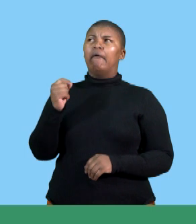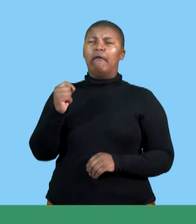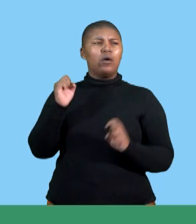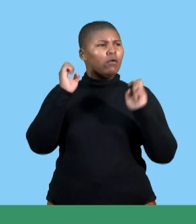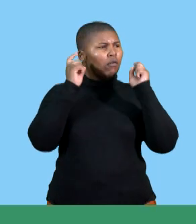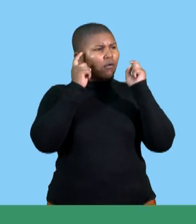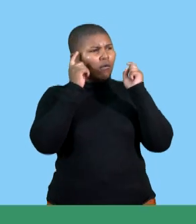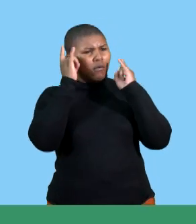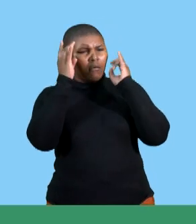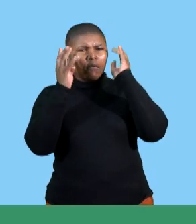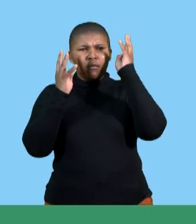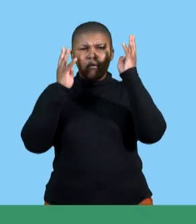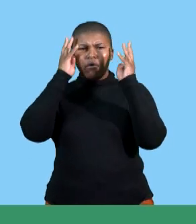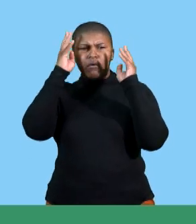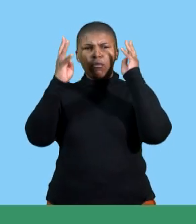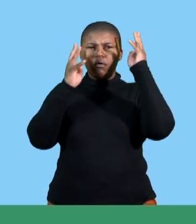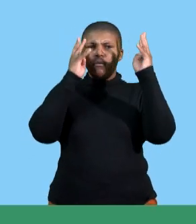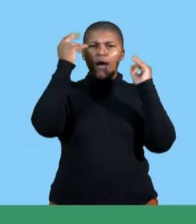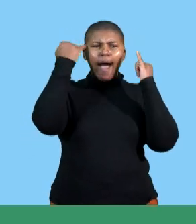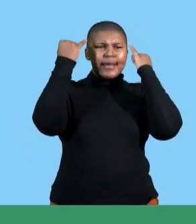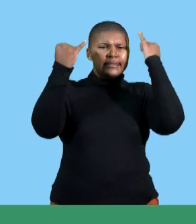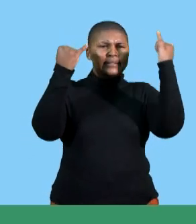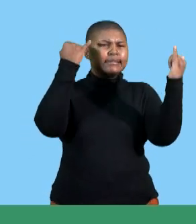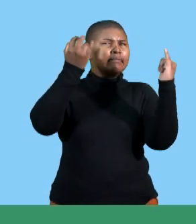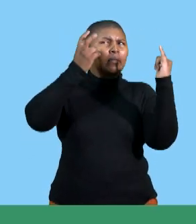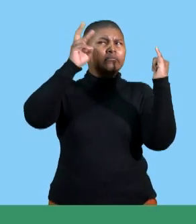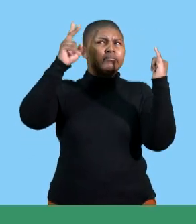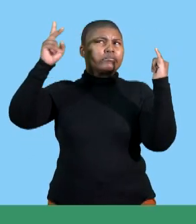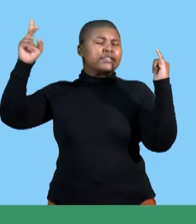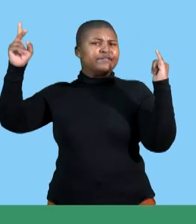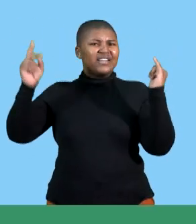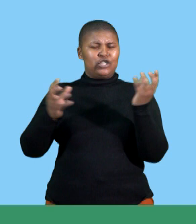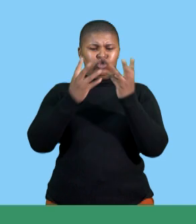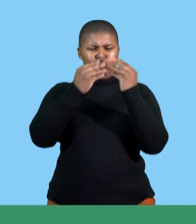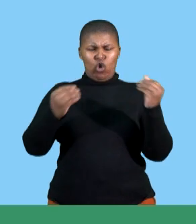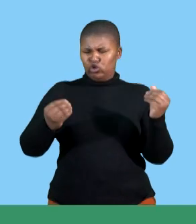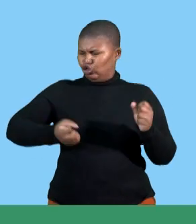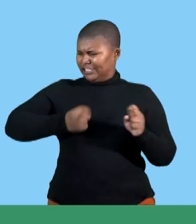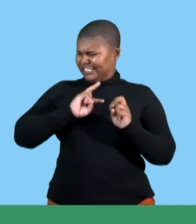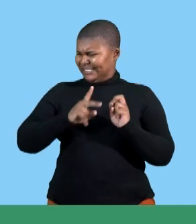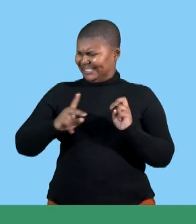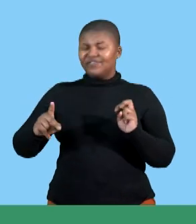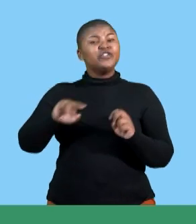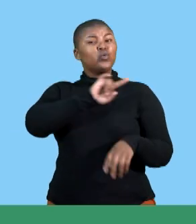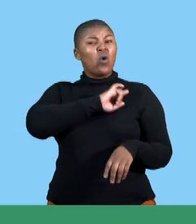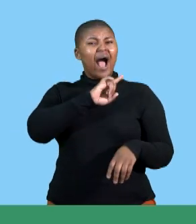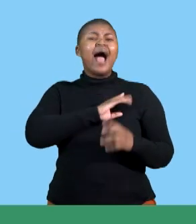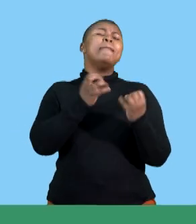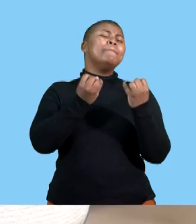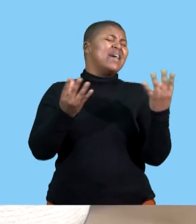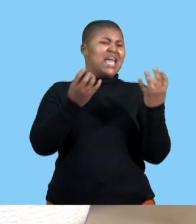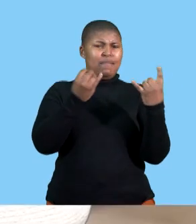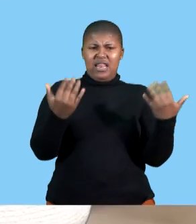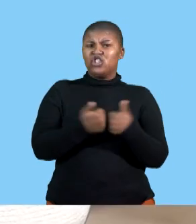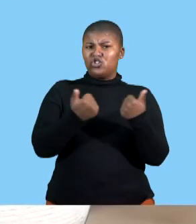for many possibilities or many possible solutions, because you understand that we have so many challenges